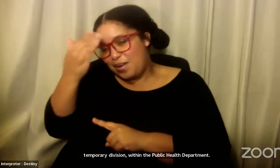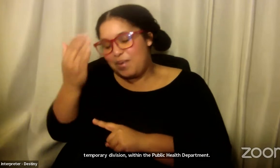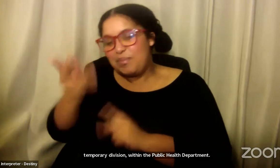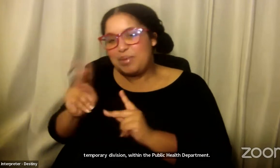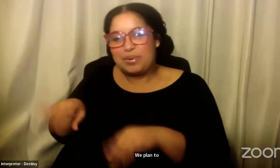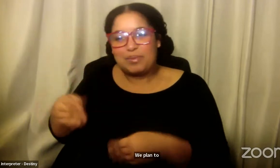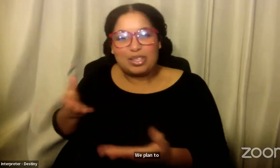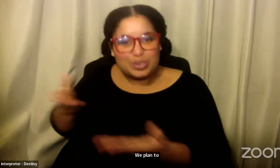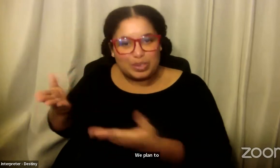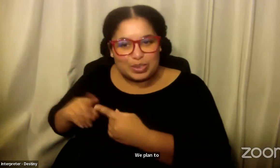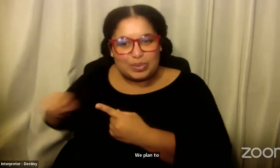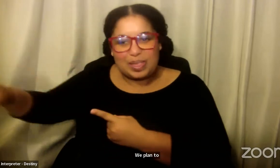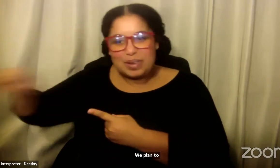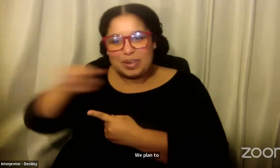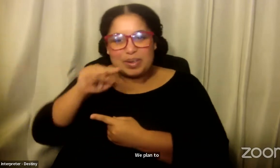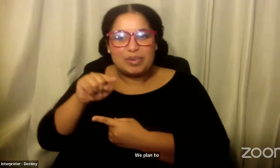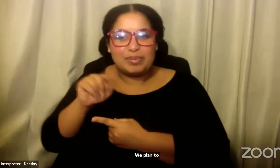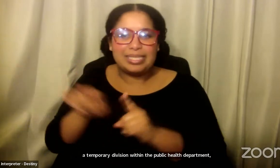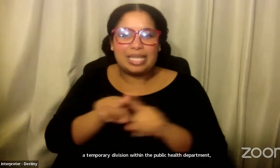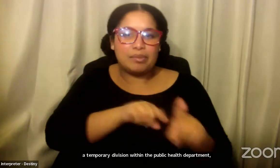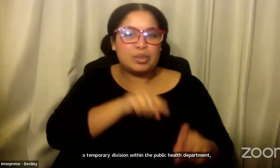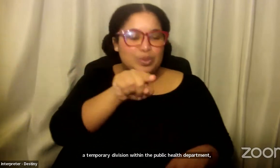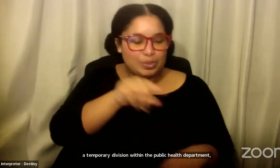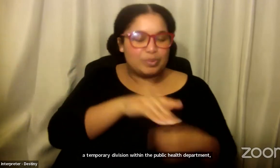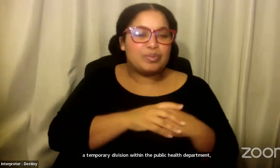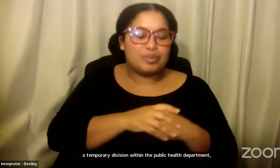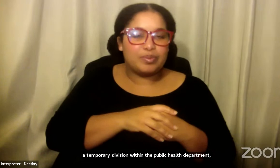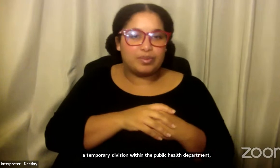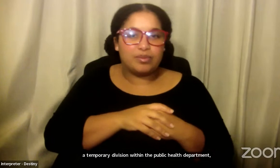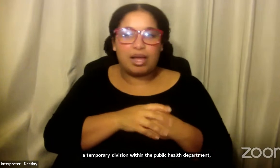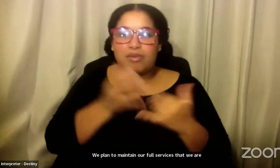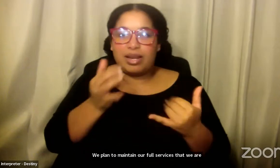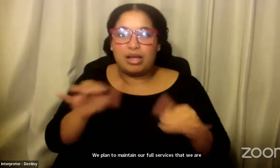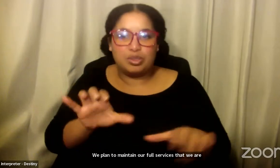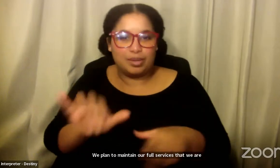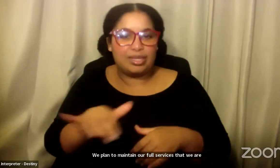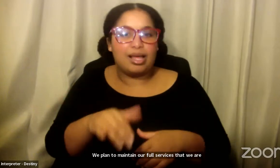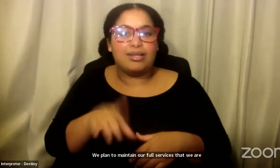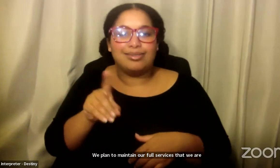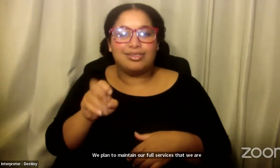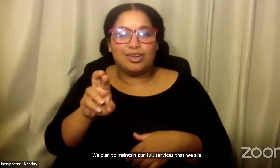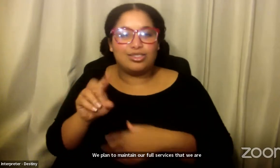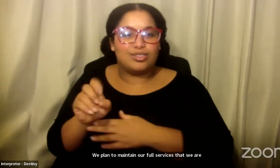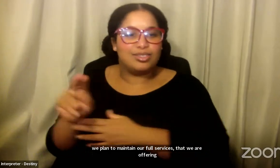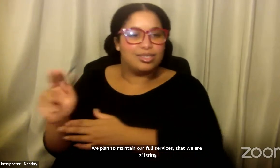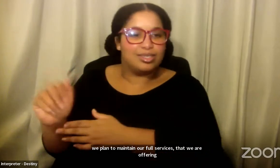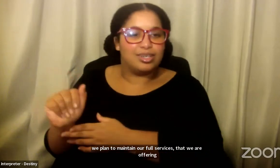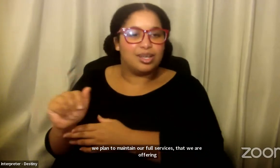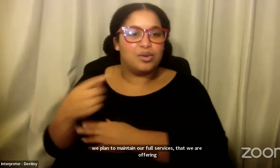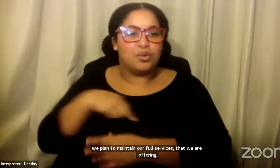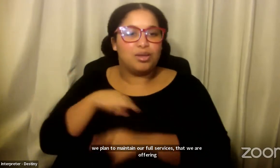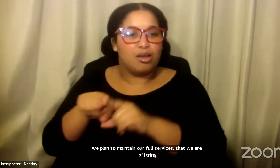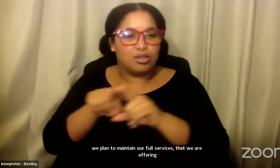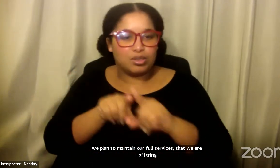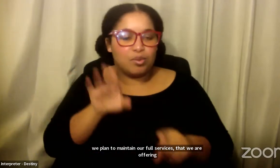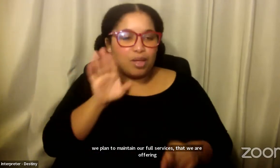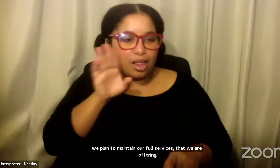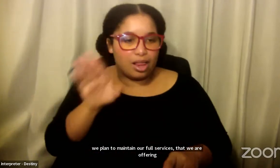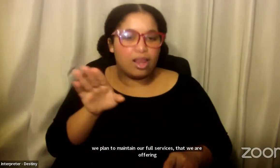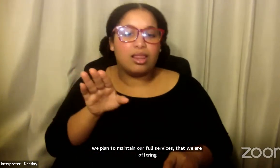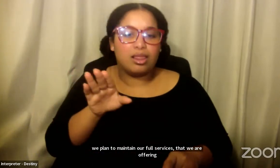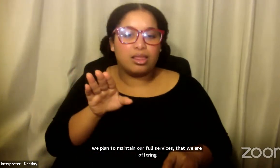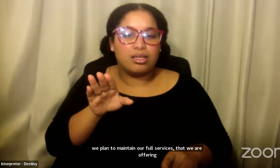that just as you did and are doing, Dr. Donna, but yes, we will also step